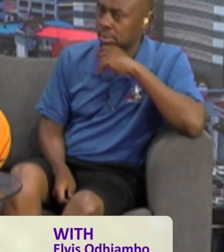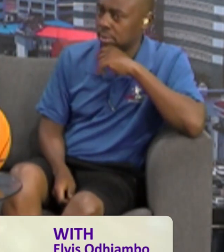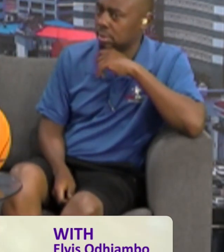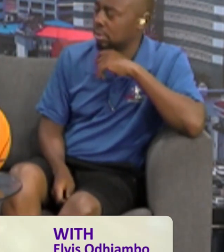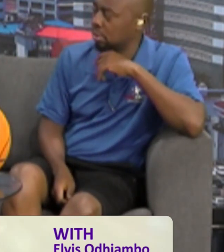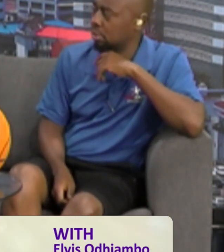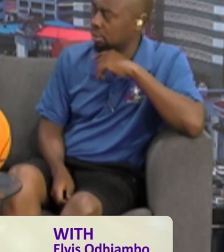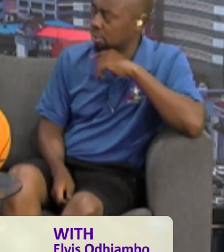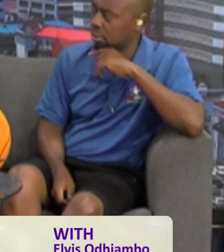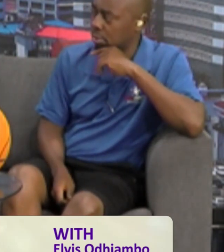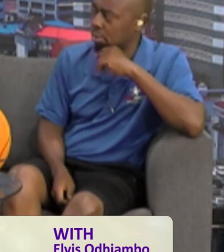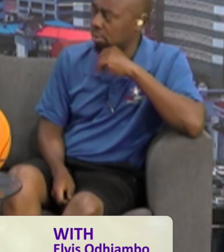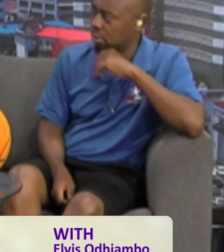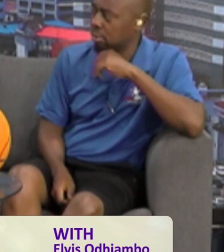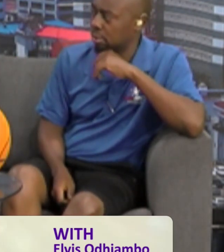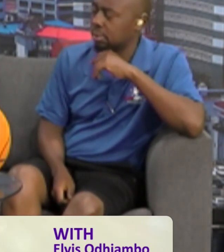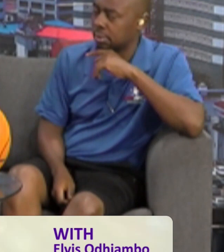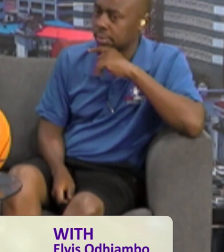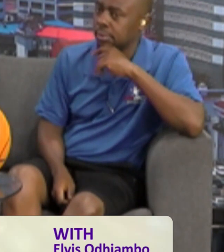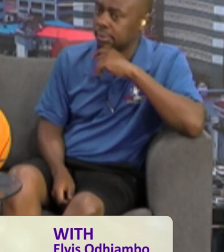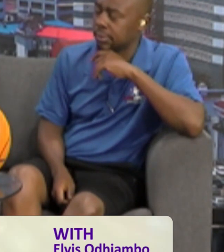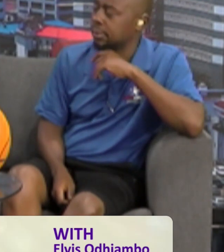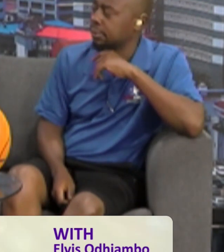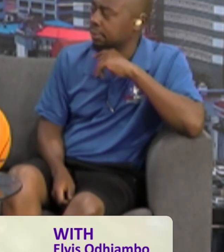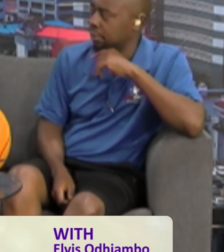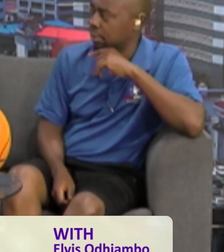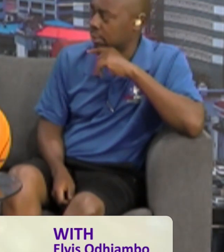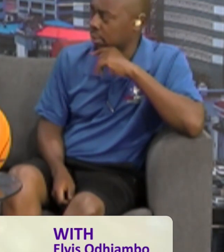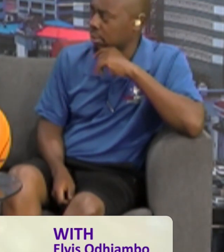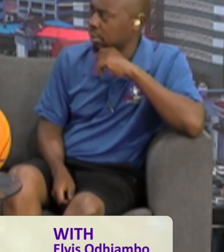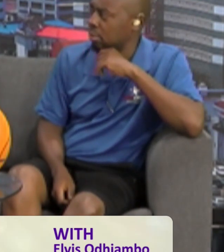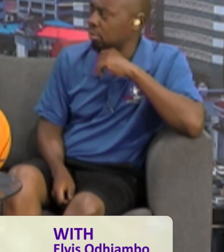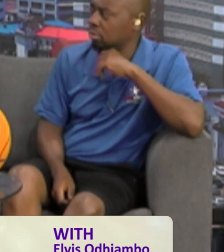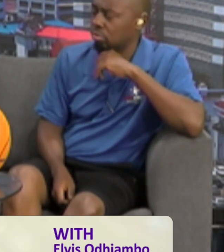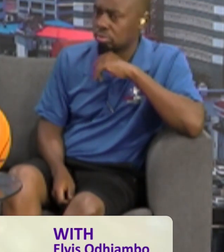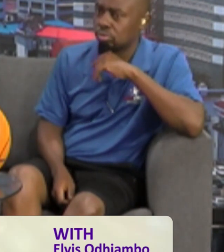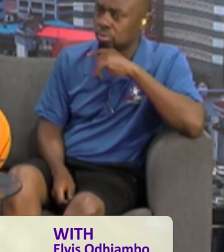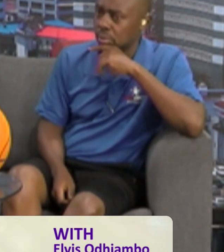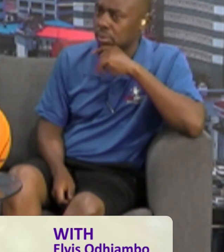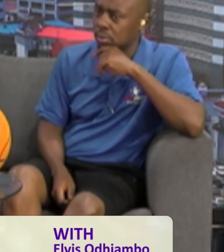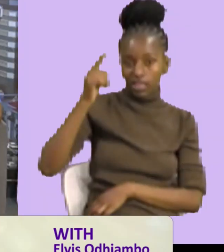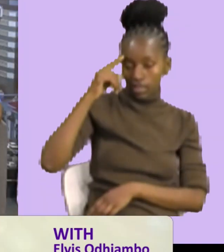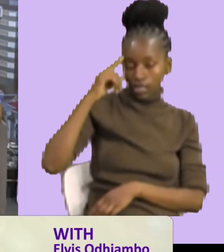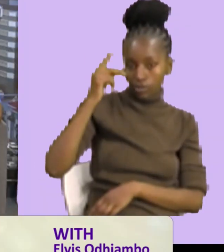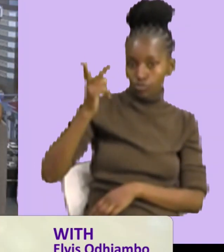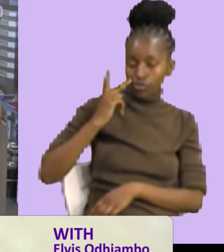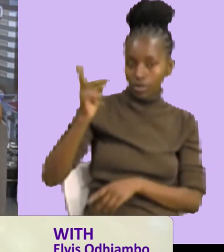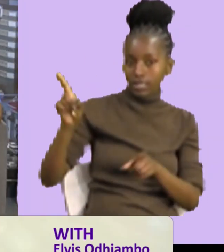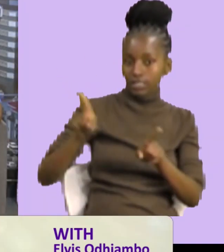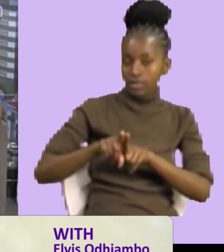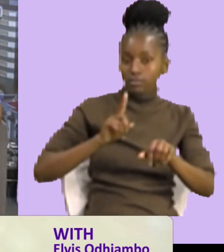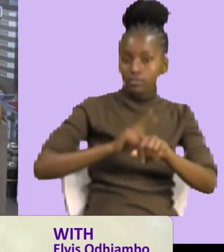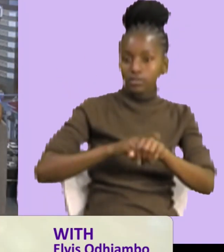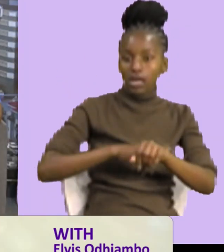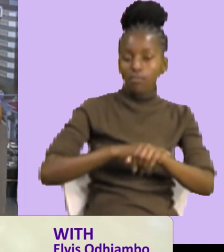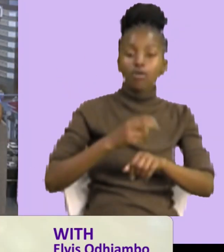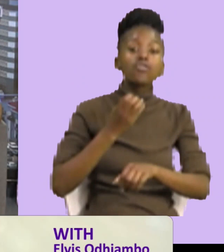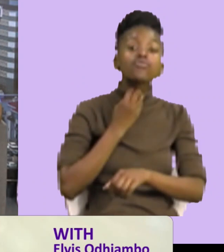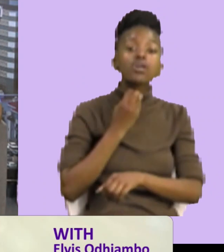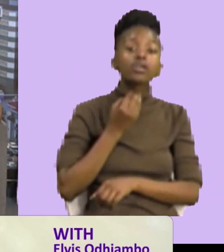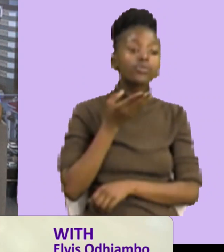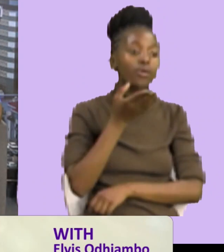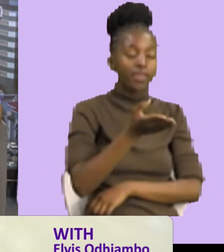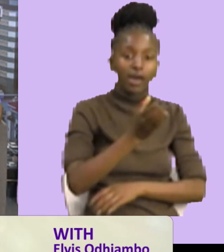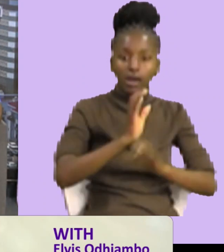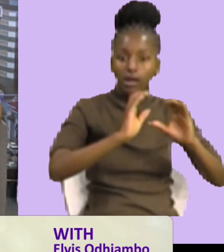give and have mutual respect for each other. And I think we saw this really clearly when Cristiano Ronaldo was still at the club, because